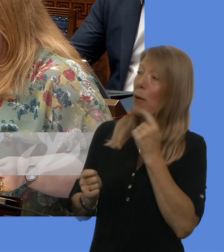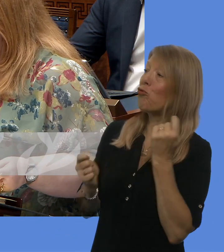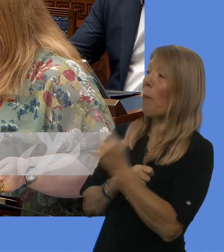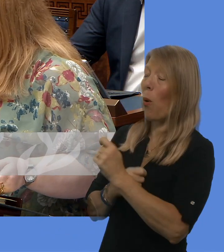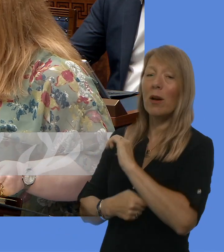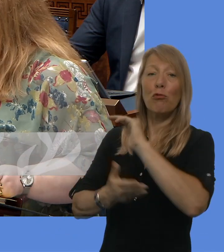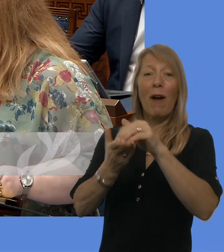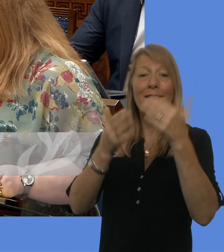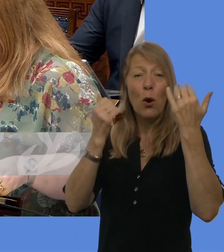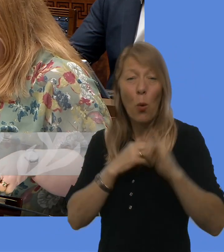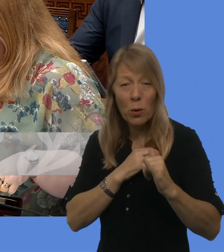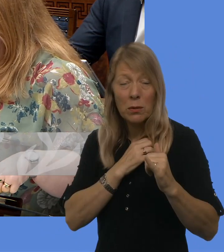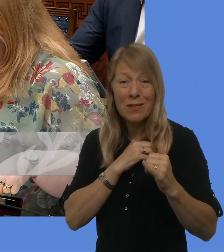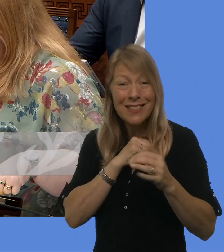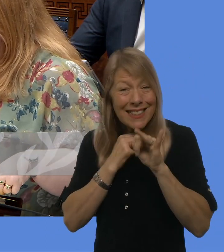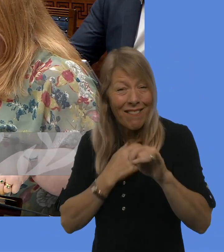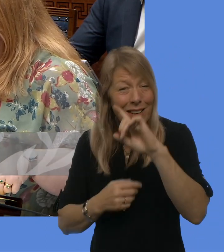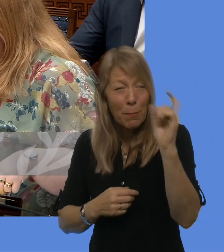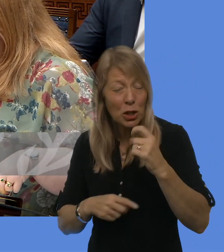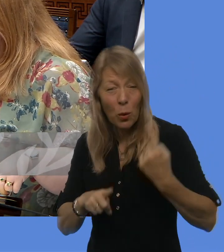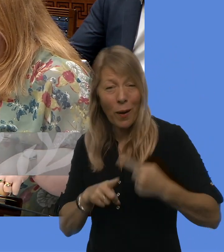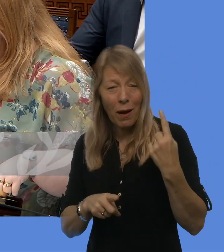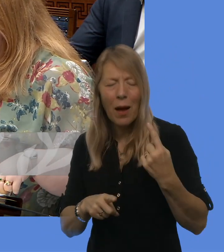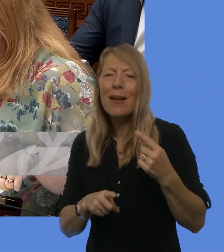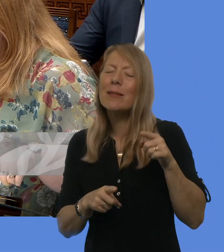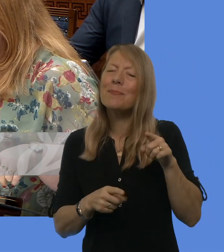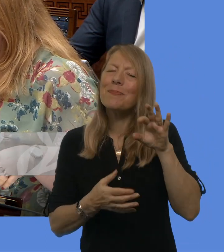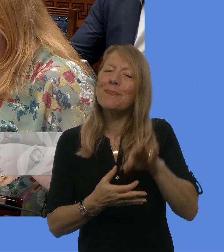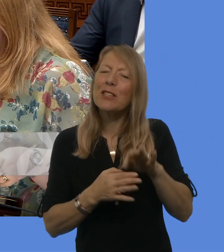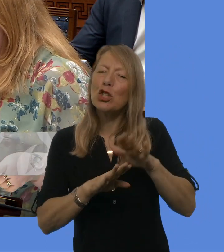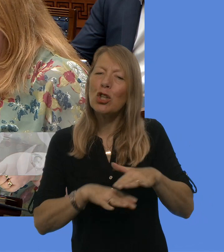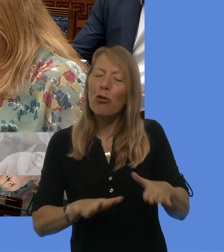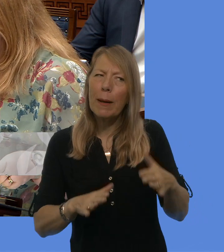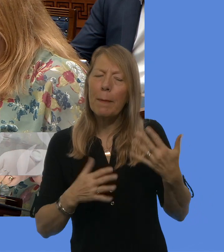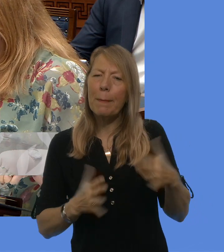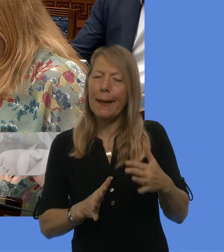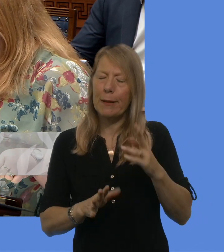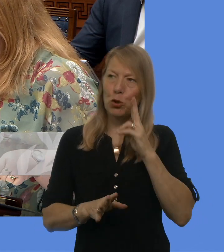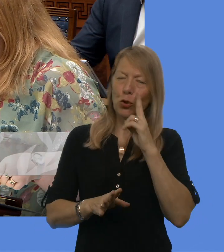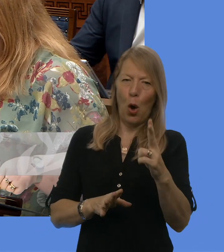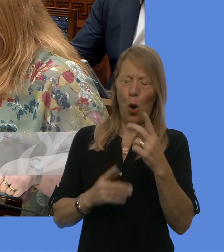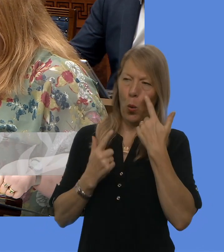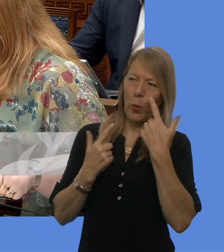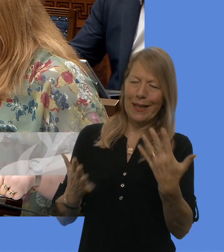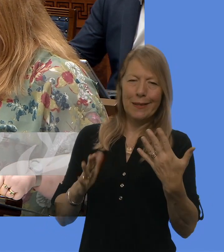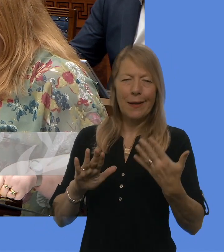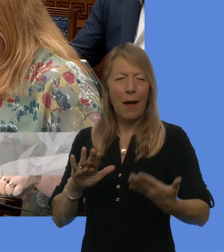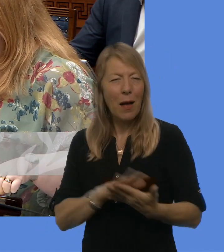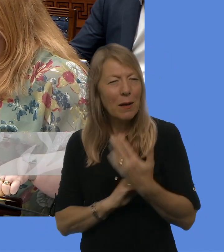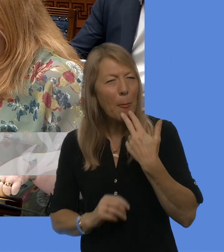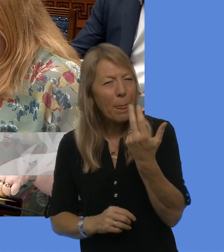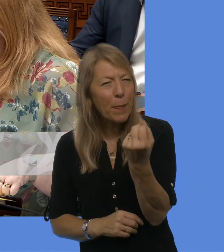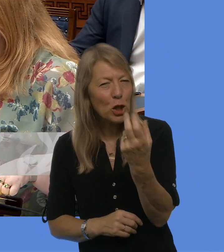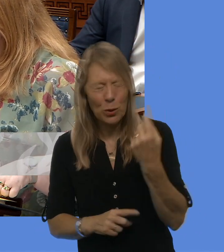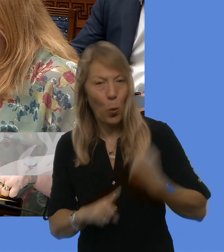and that's for child witnesses under 13. It's now being extended, so they're expediting as much as possible similar serious sexual